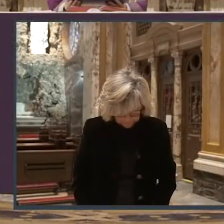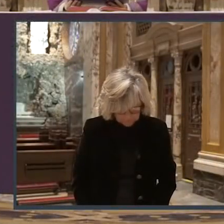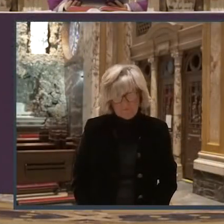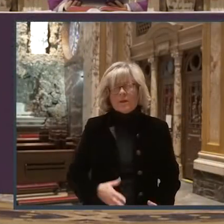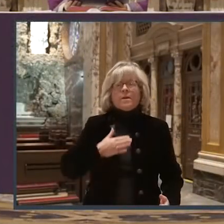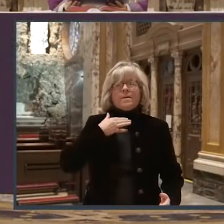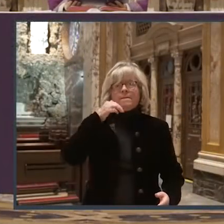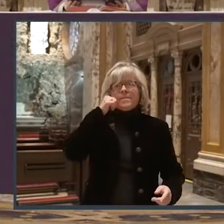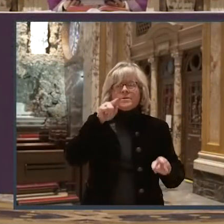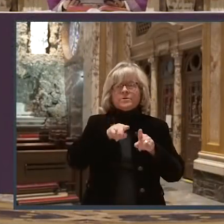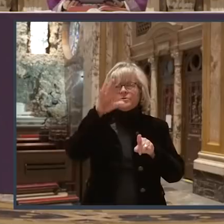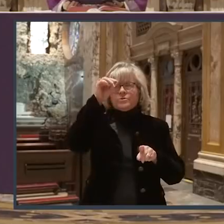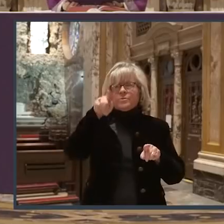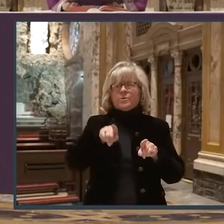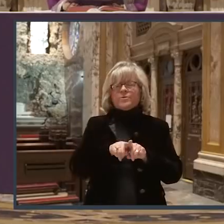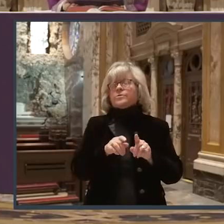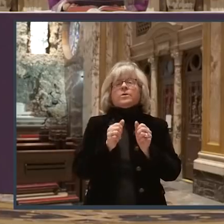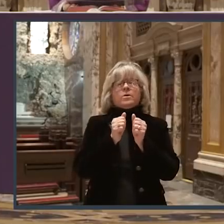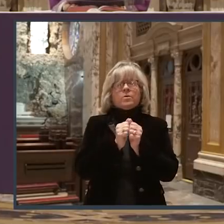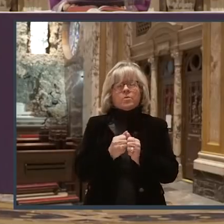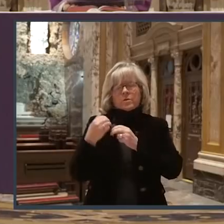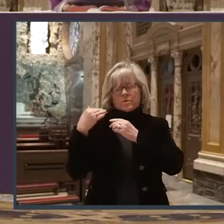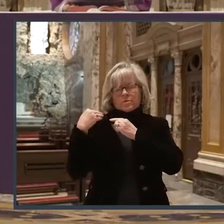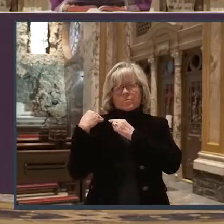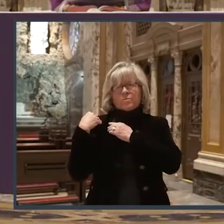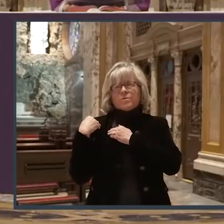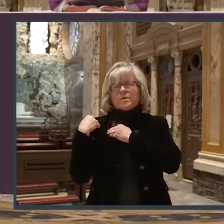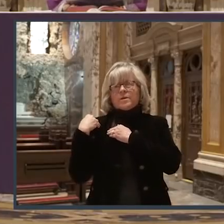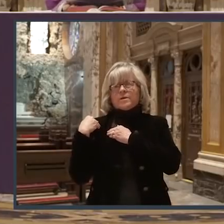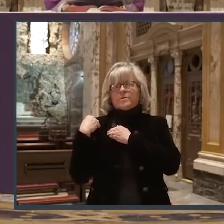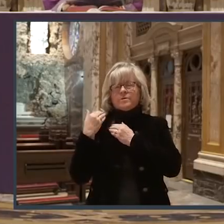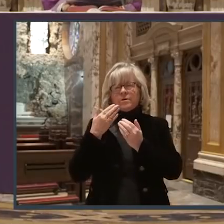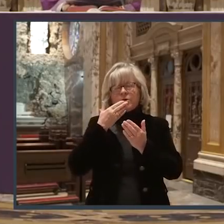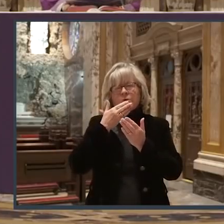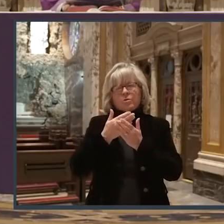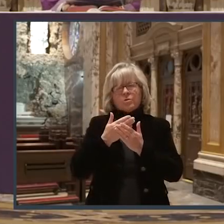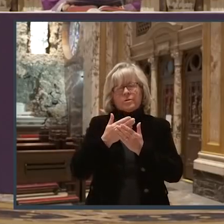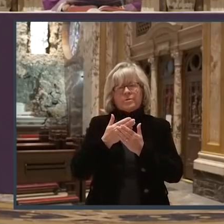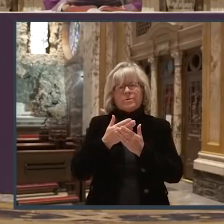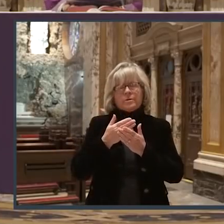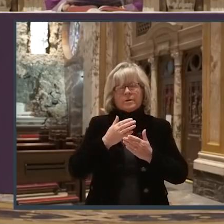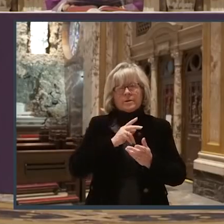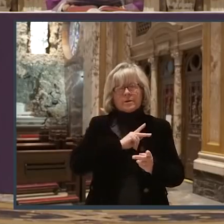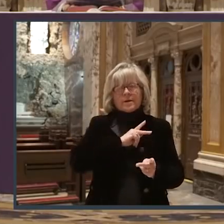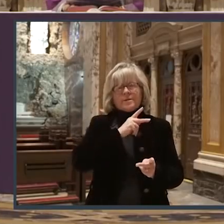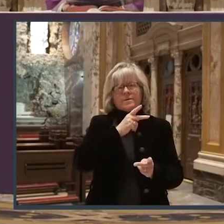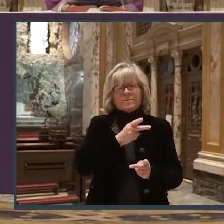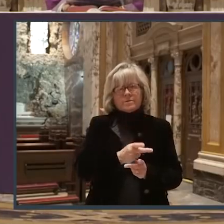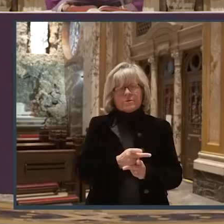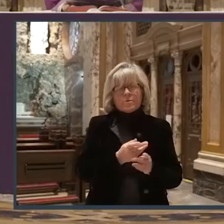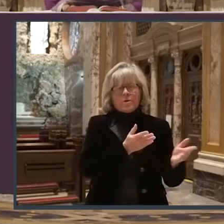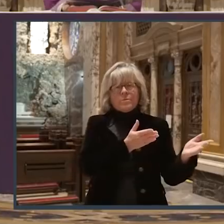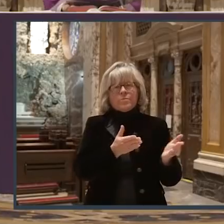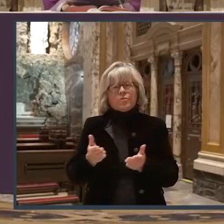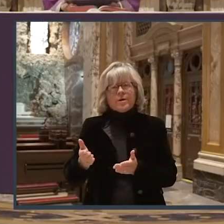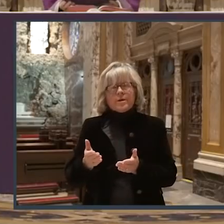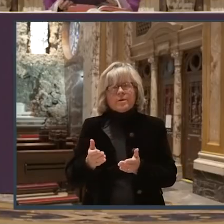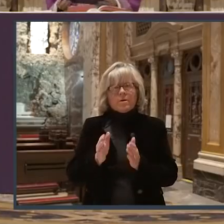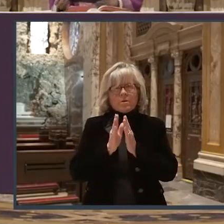My sisters and brothers, with reliance on our good and gracious God, we bring our prayers to